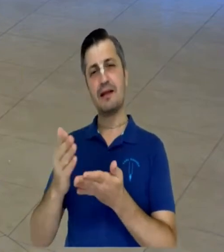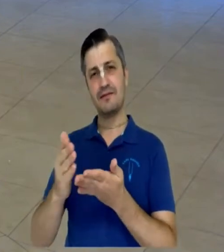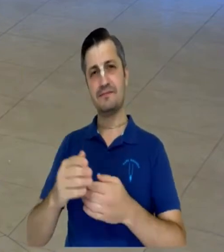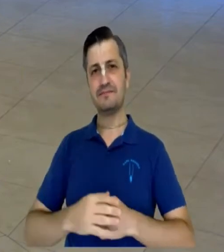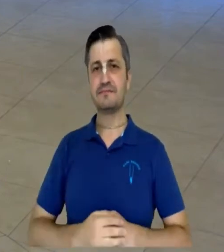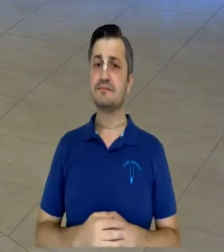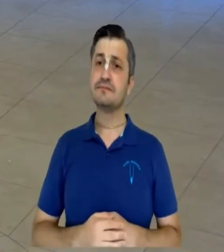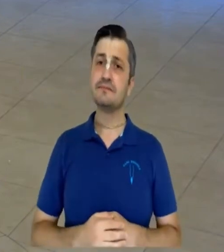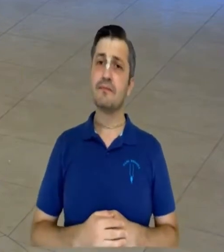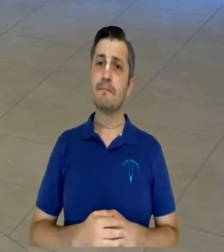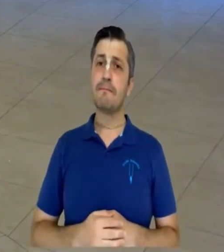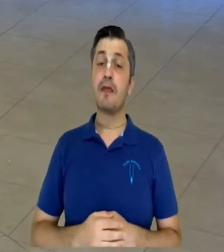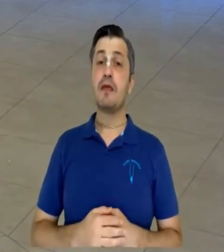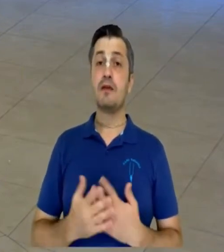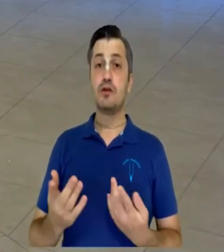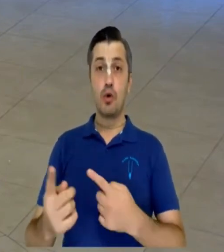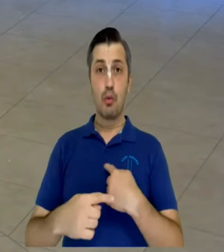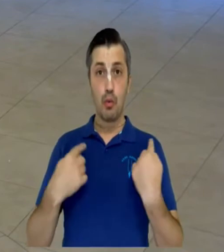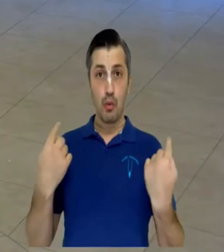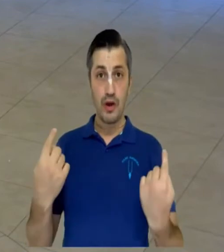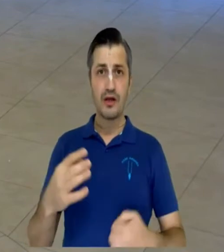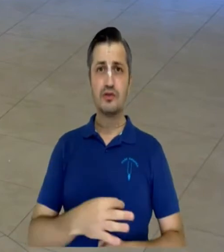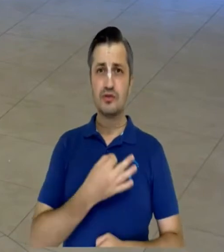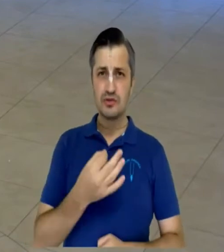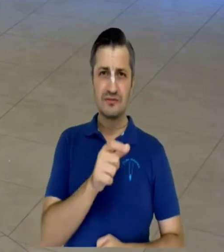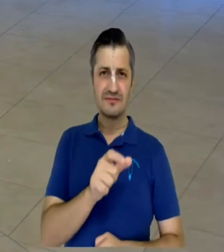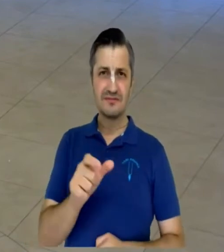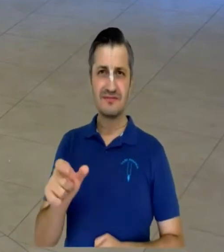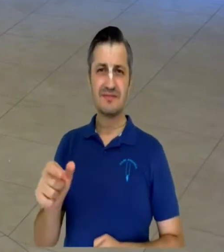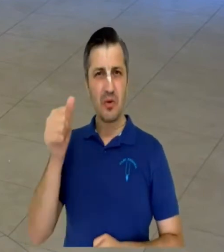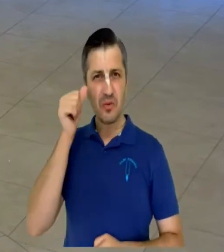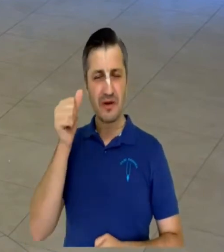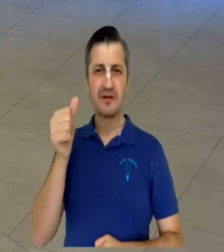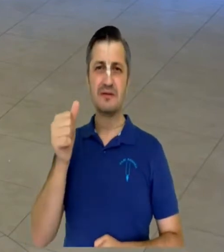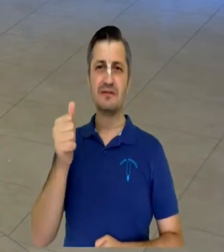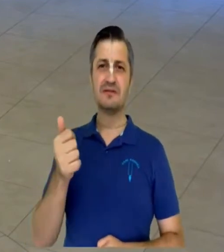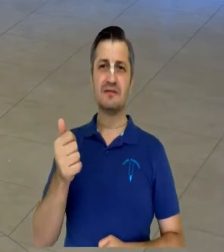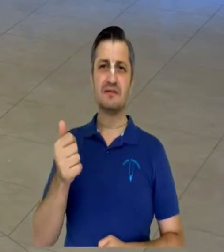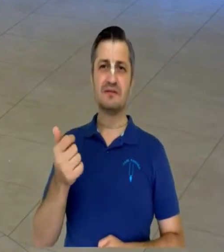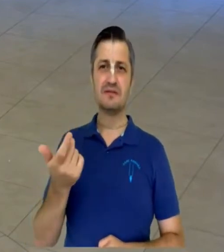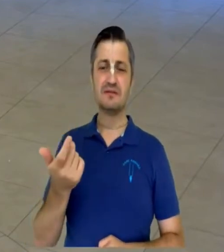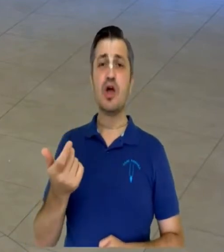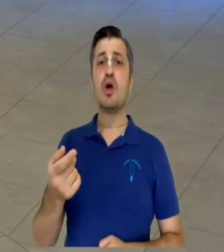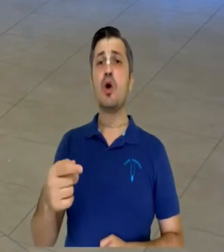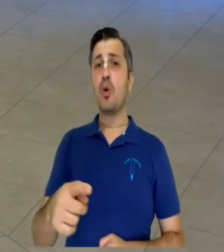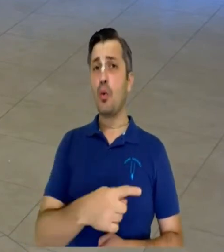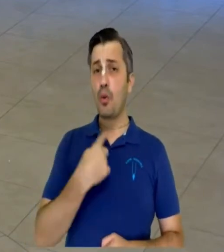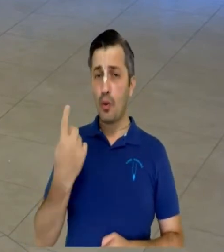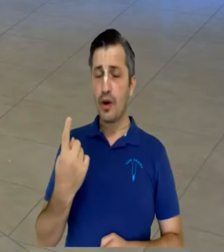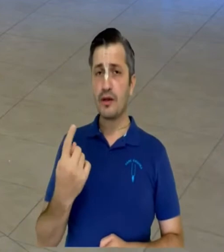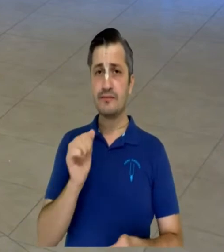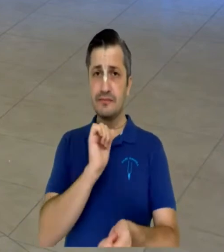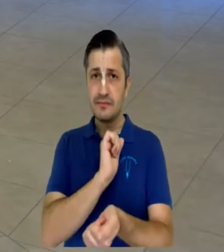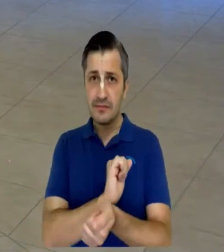we're all living entities, we're all eternal, we know that. So whether we are in a conditioned state or in a liberated state, the living